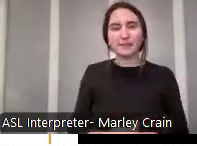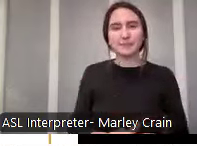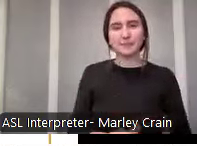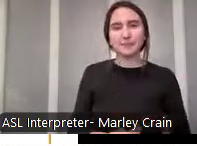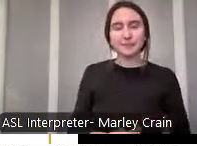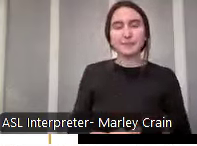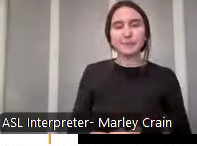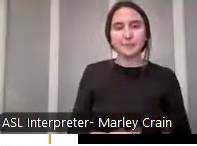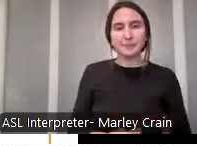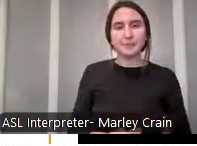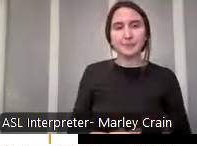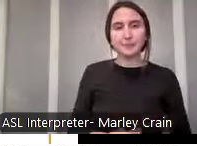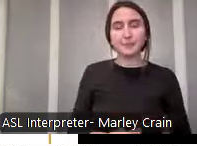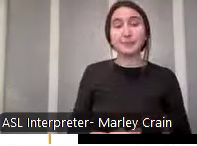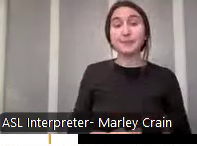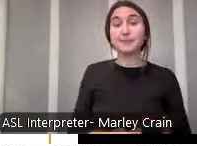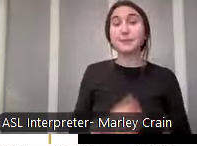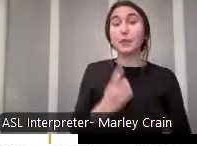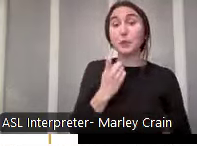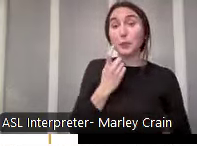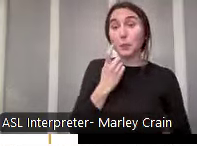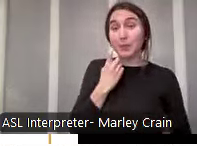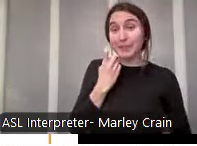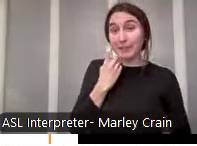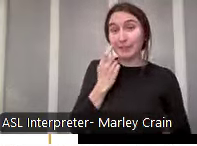on this website recently or a couple